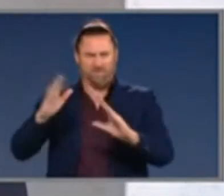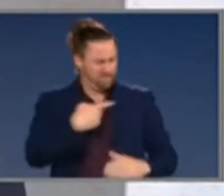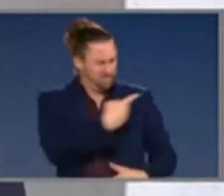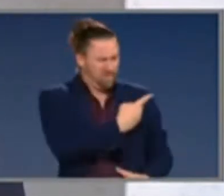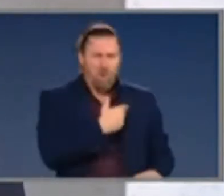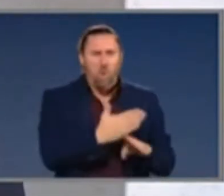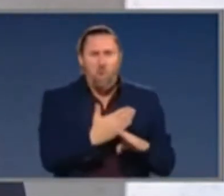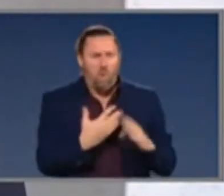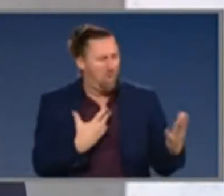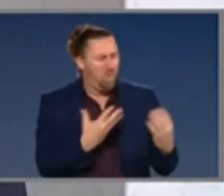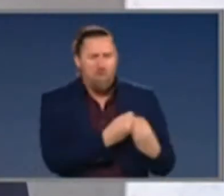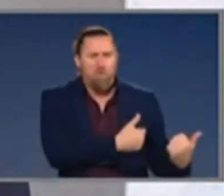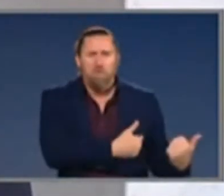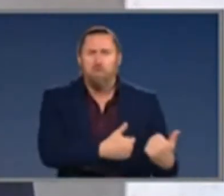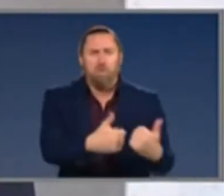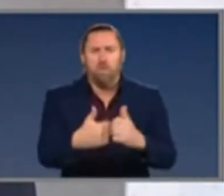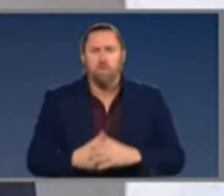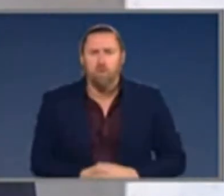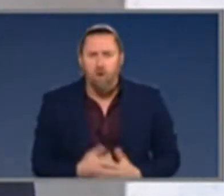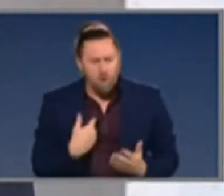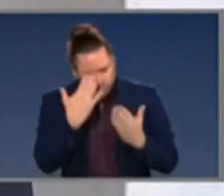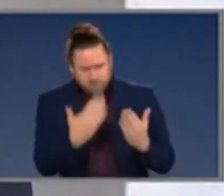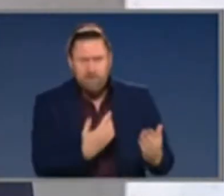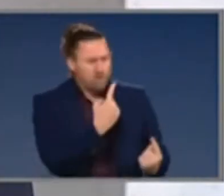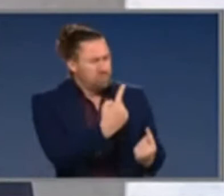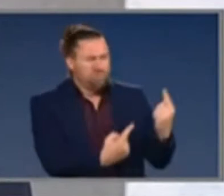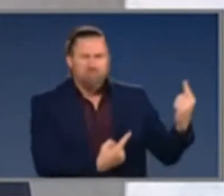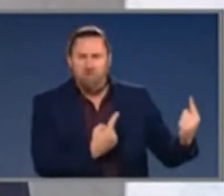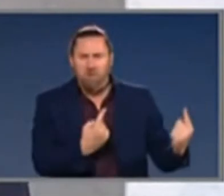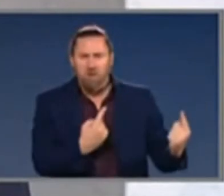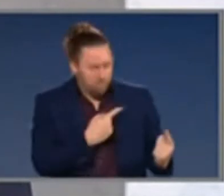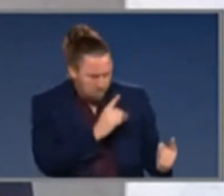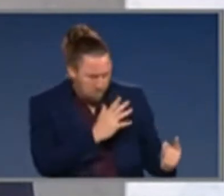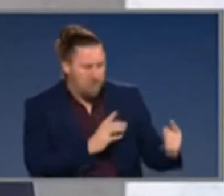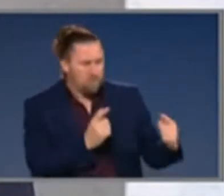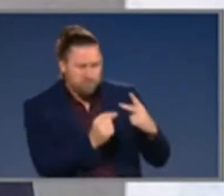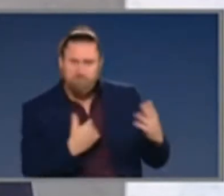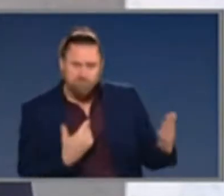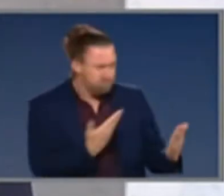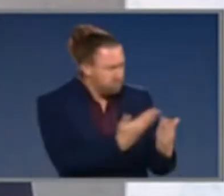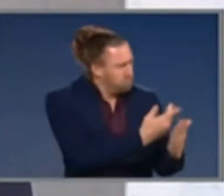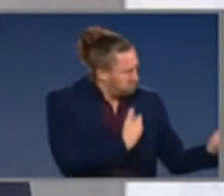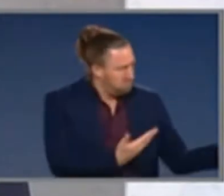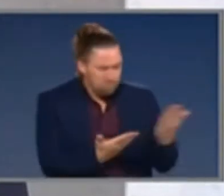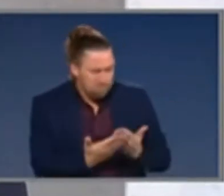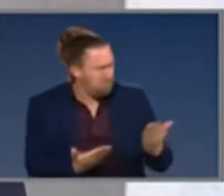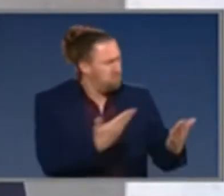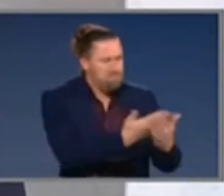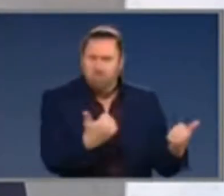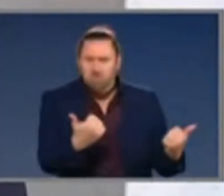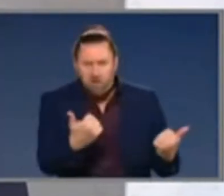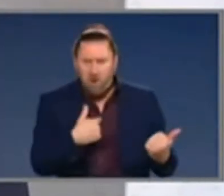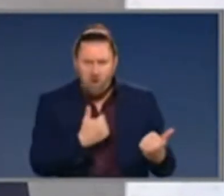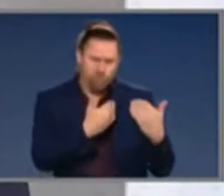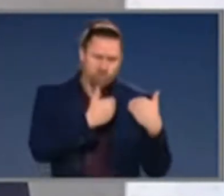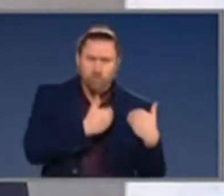relationship. We enjoy a high level of respect for each other and the responsibilities we each have. And we'll continue